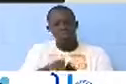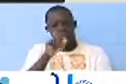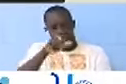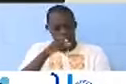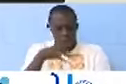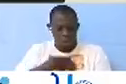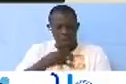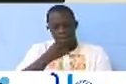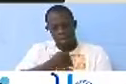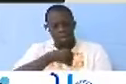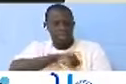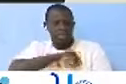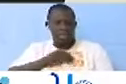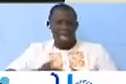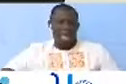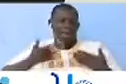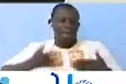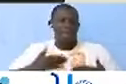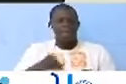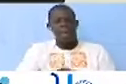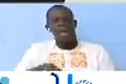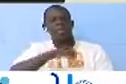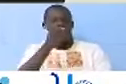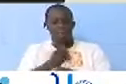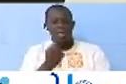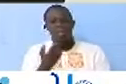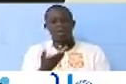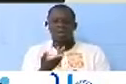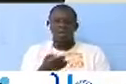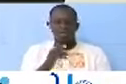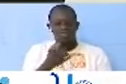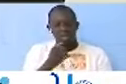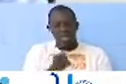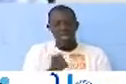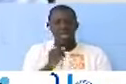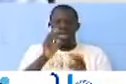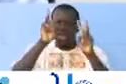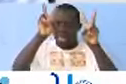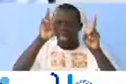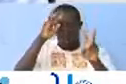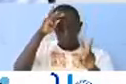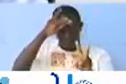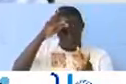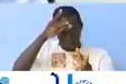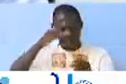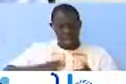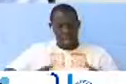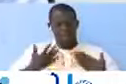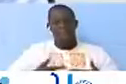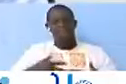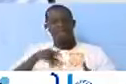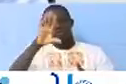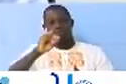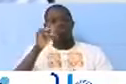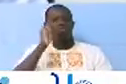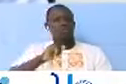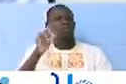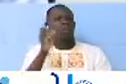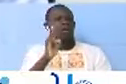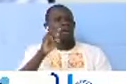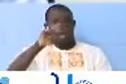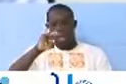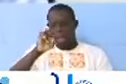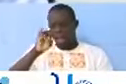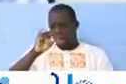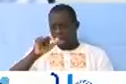also the politics of Yaya Jammeh. Anin ka bi fana sey den ro fana so ro jang ko NIA mu dingiral mo ke mu na fan